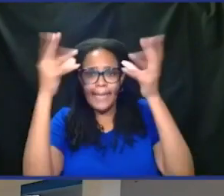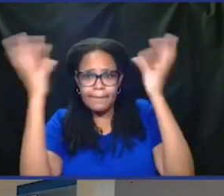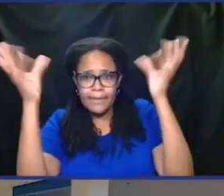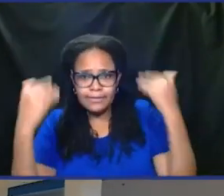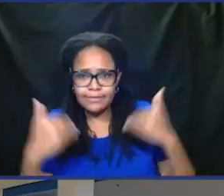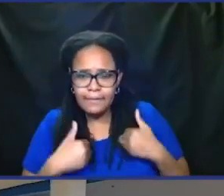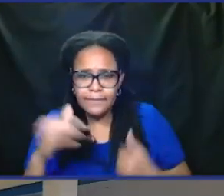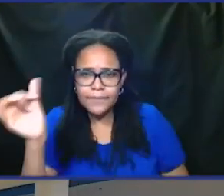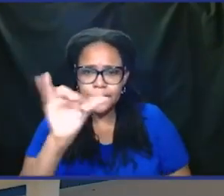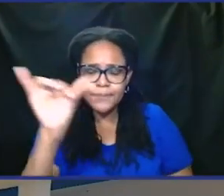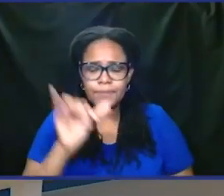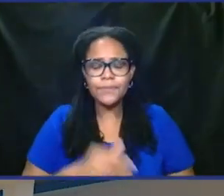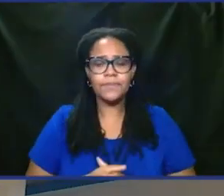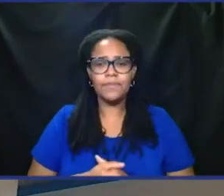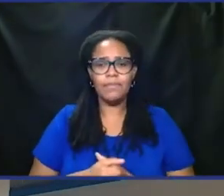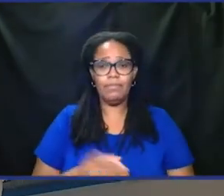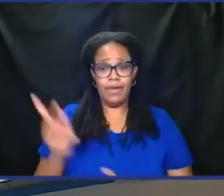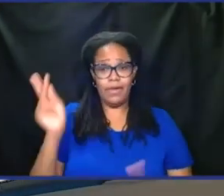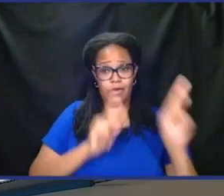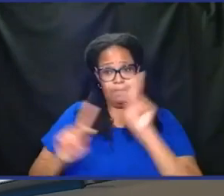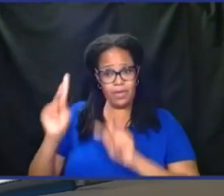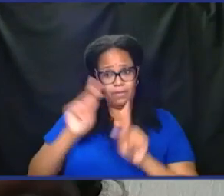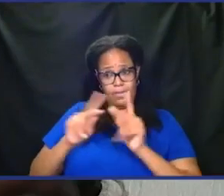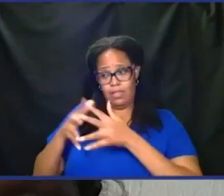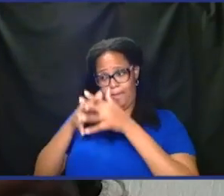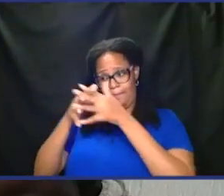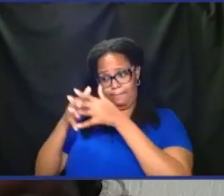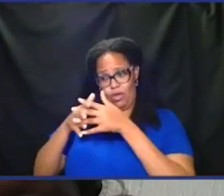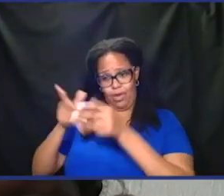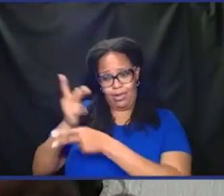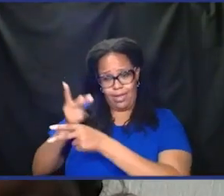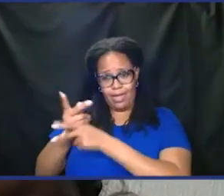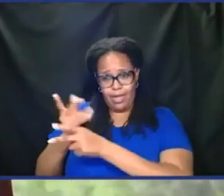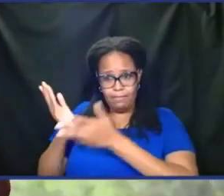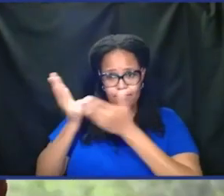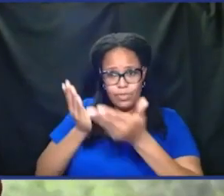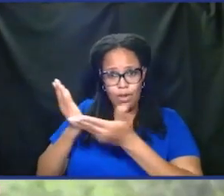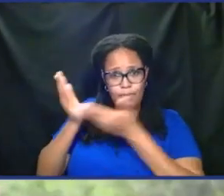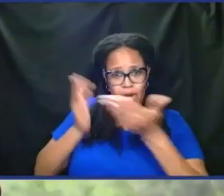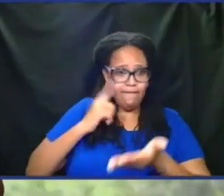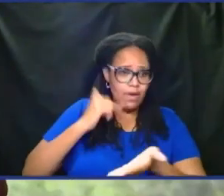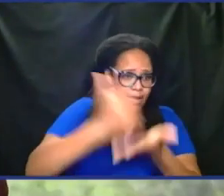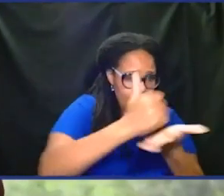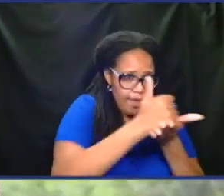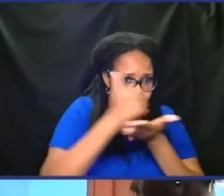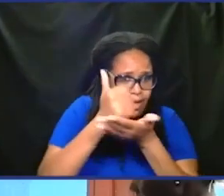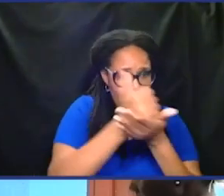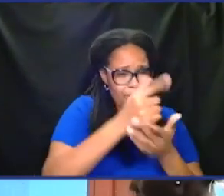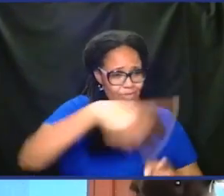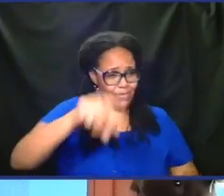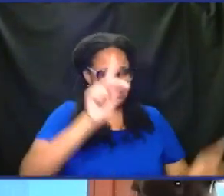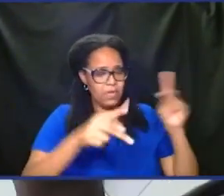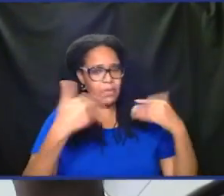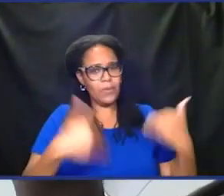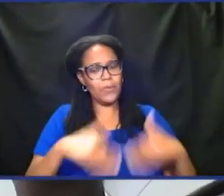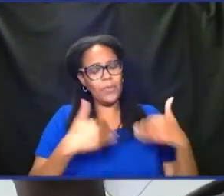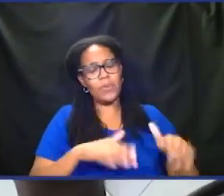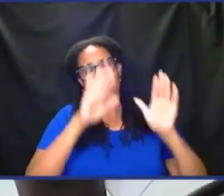The people that America brought here, they are good set of people. They are helpful to us.